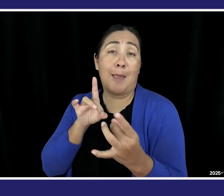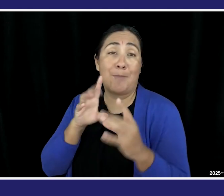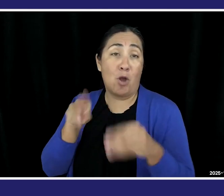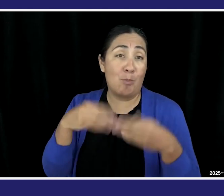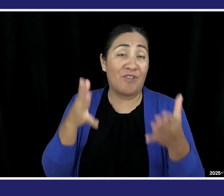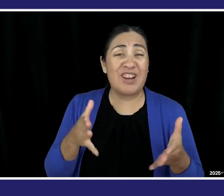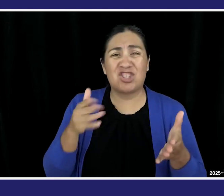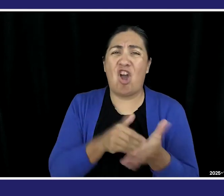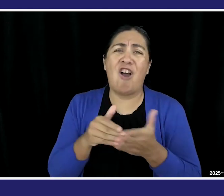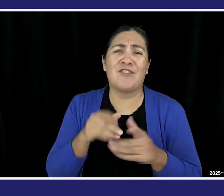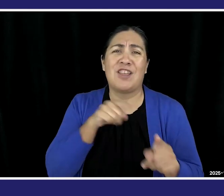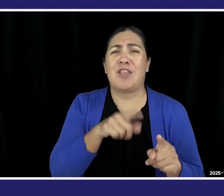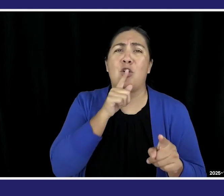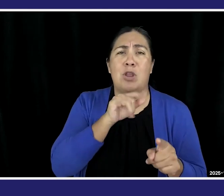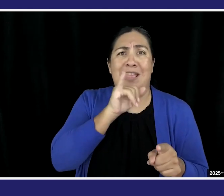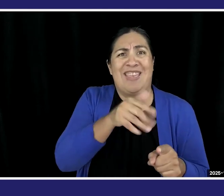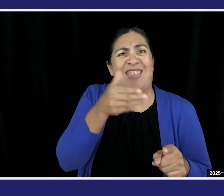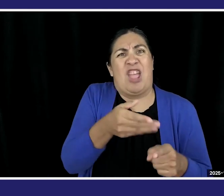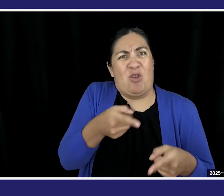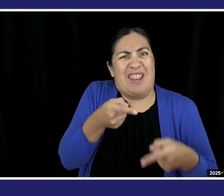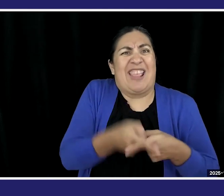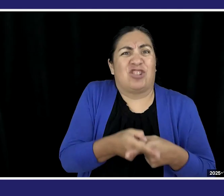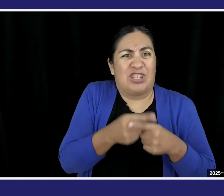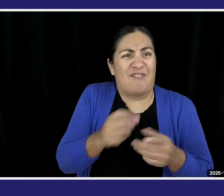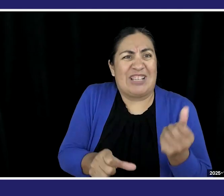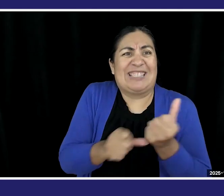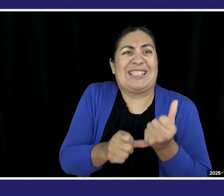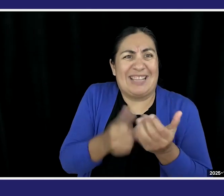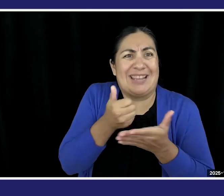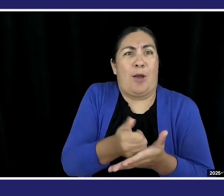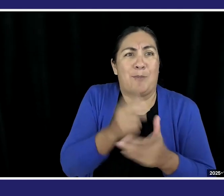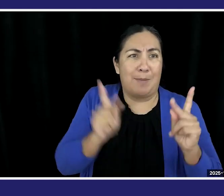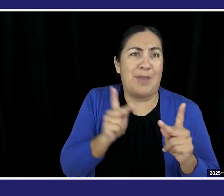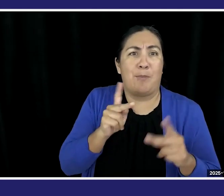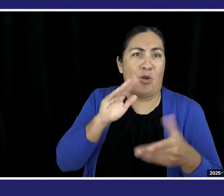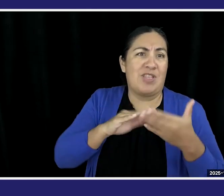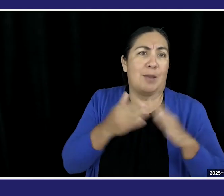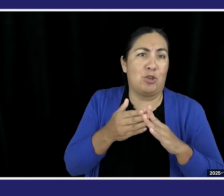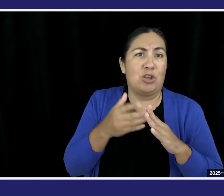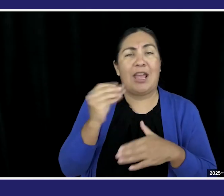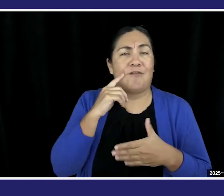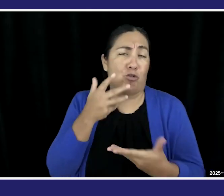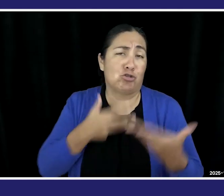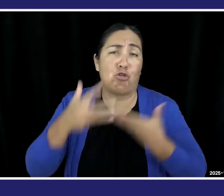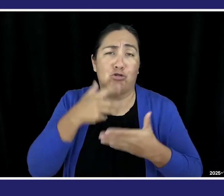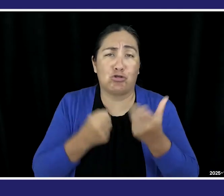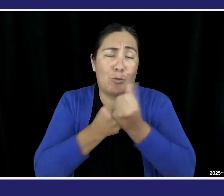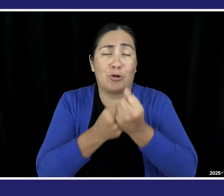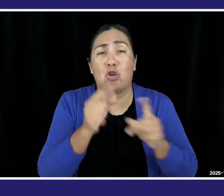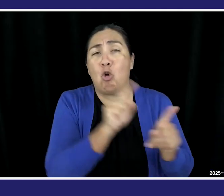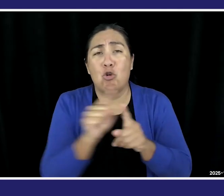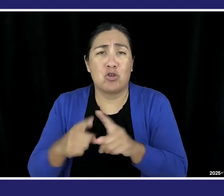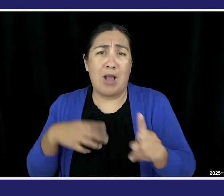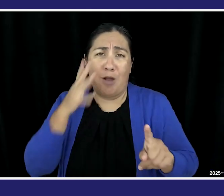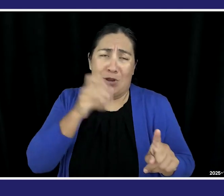intersection of connecting people in systems to community and to social supports. I'd also love to see